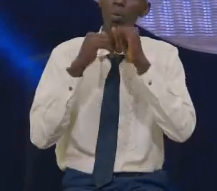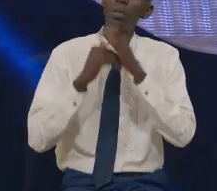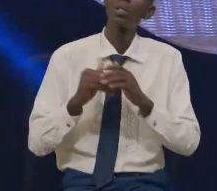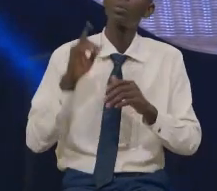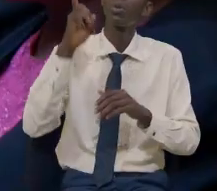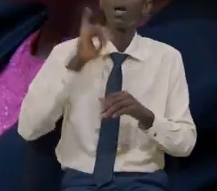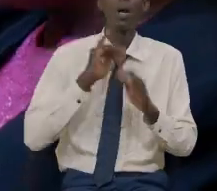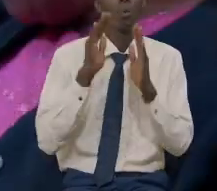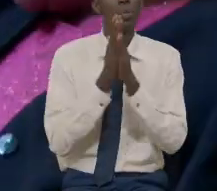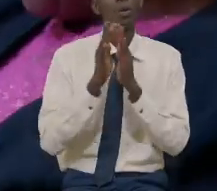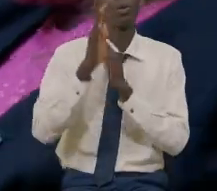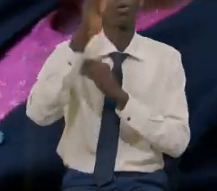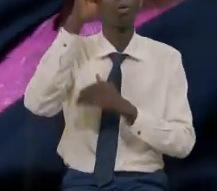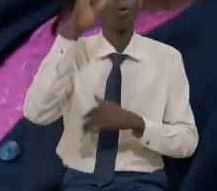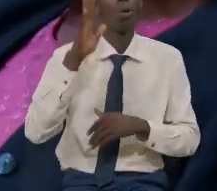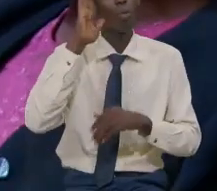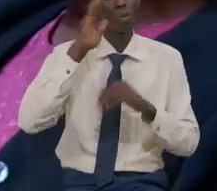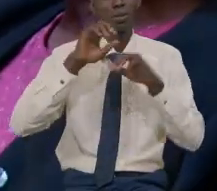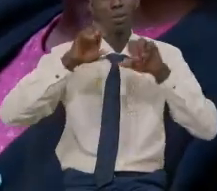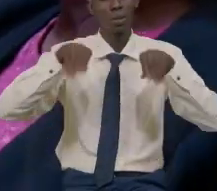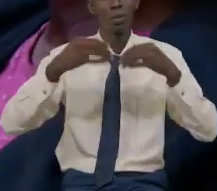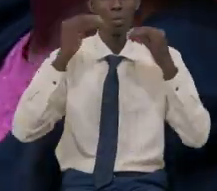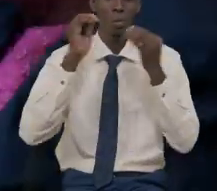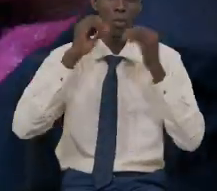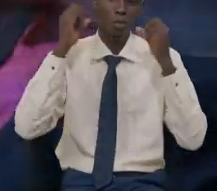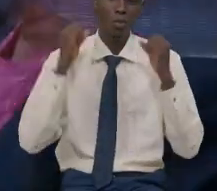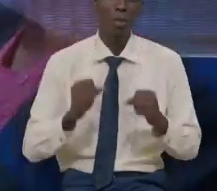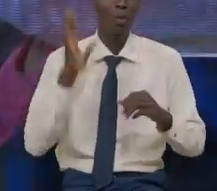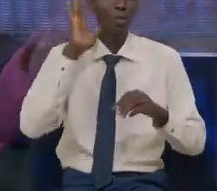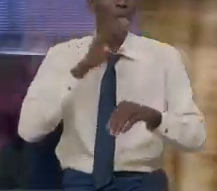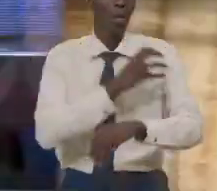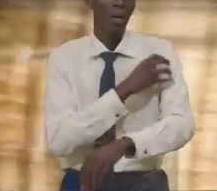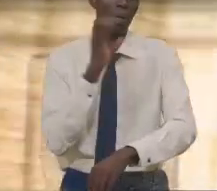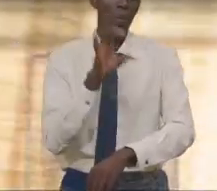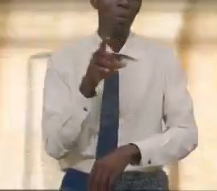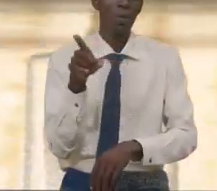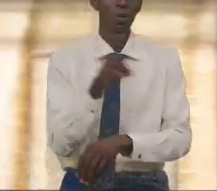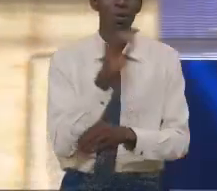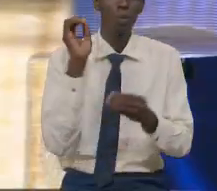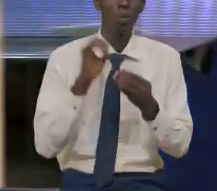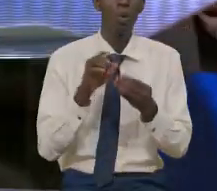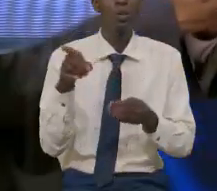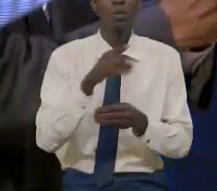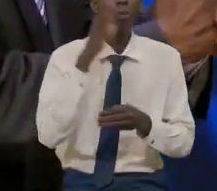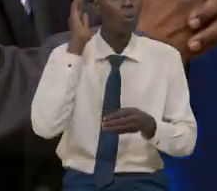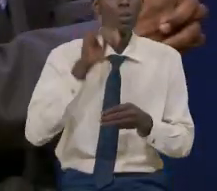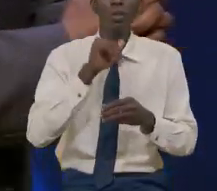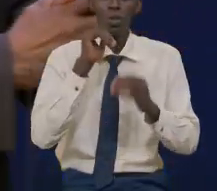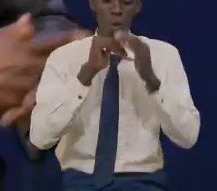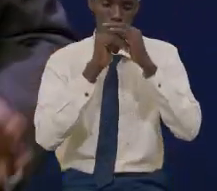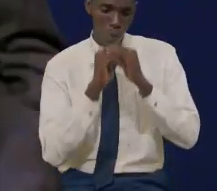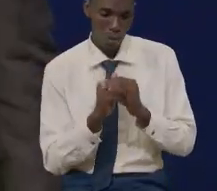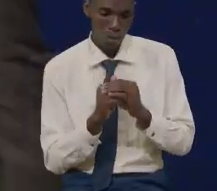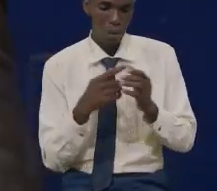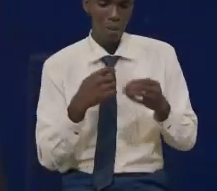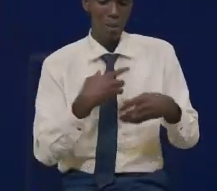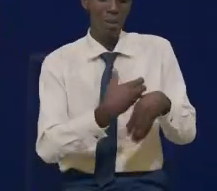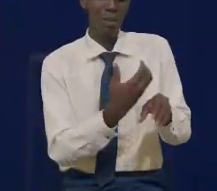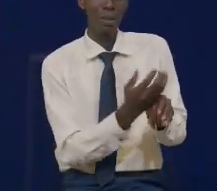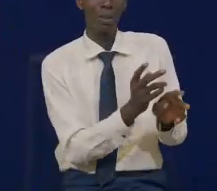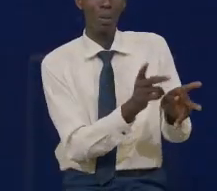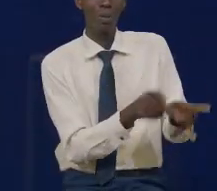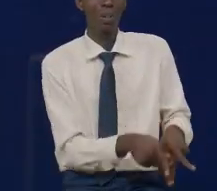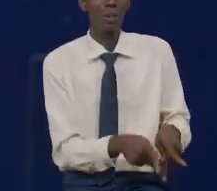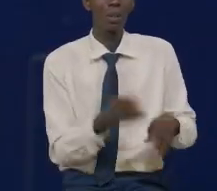will strengthen you. And God will empower you. And you will not worship a creature more than